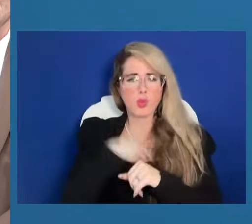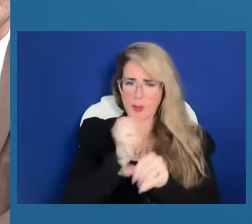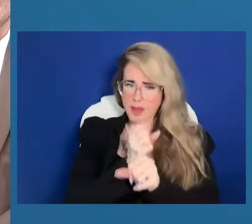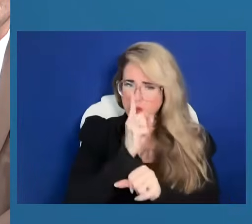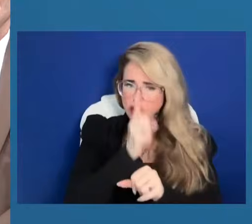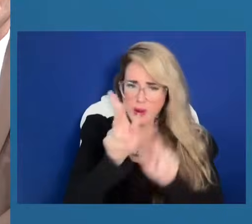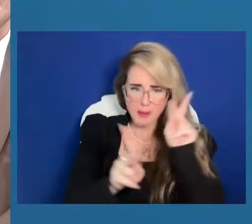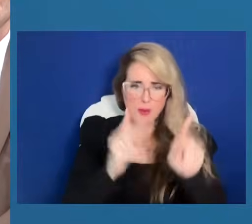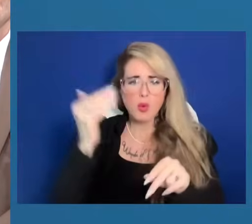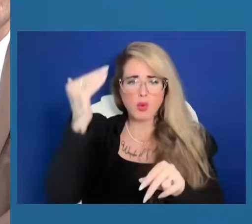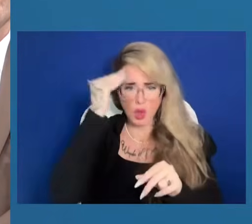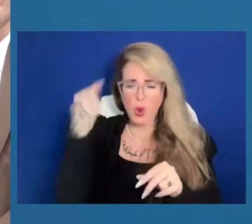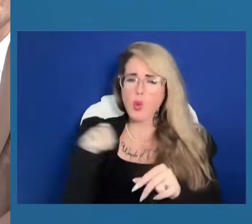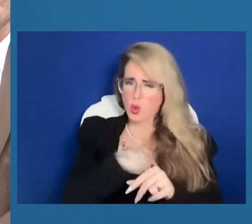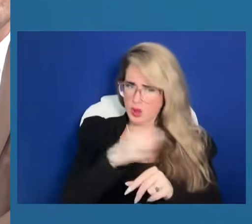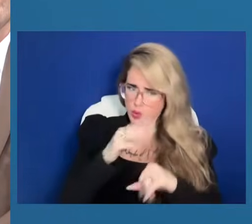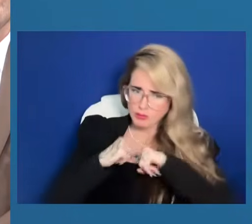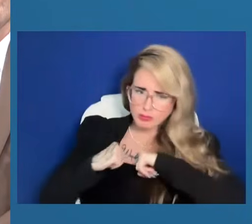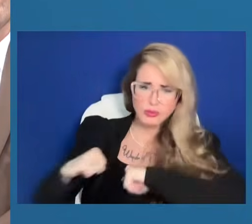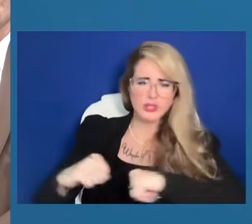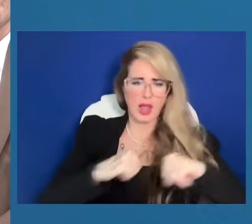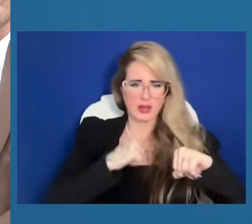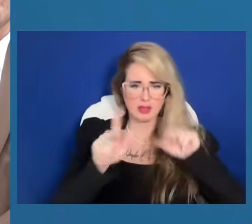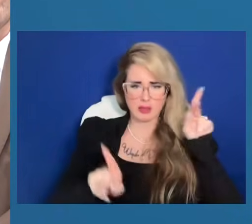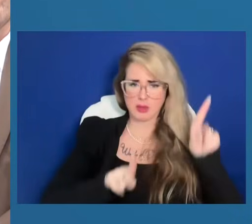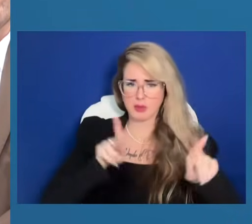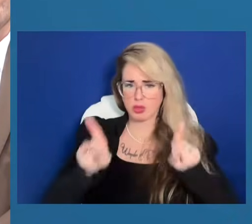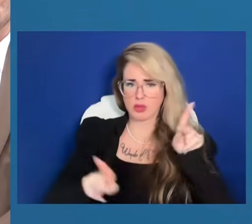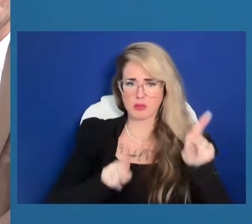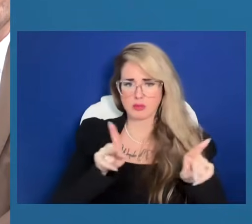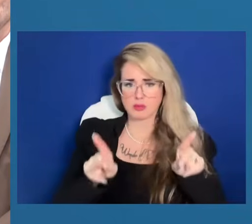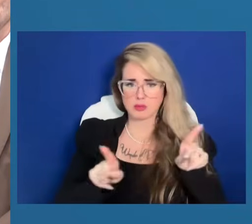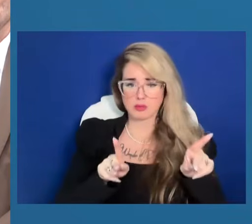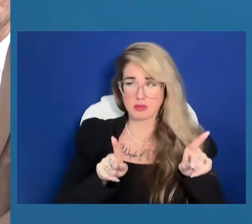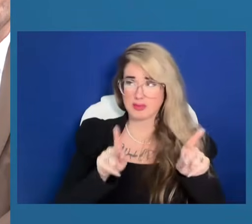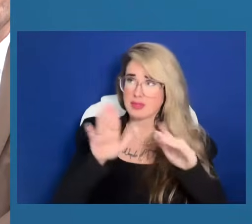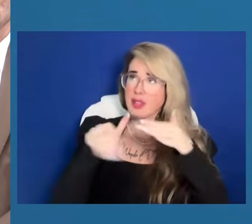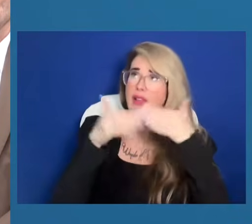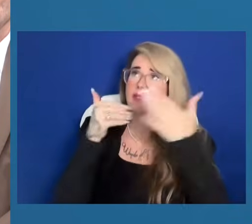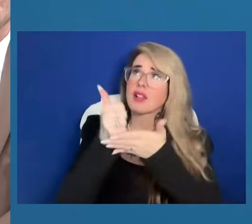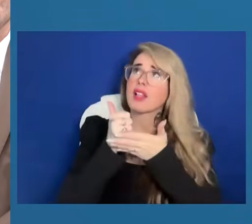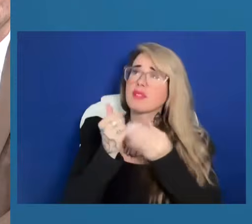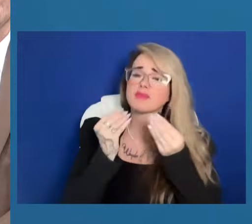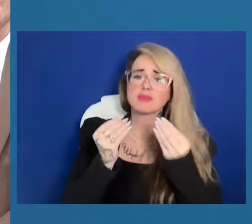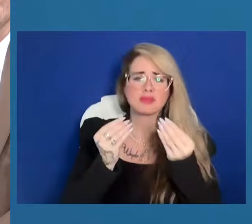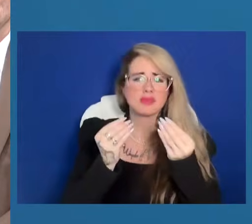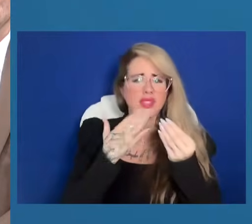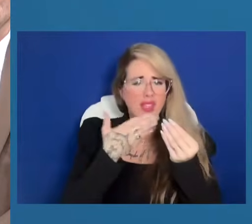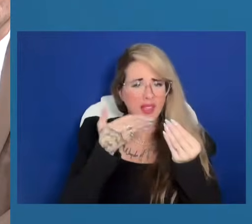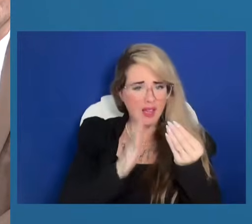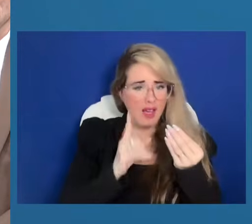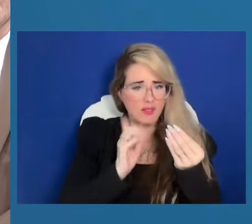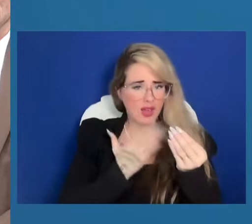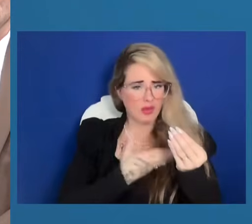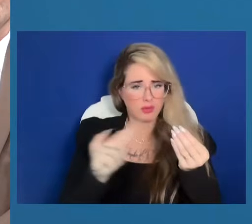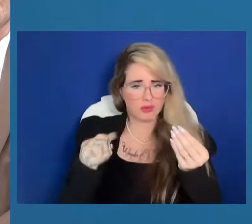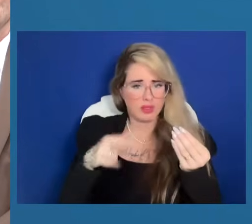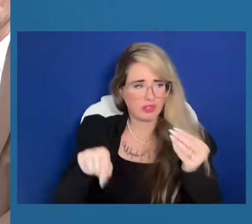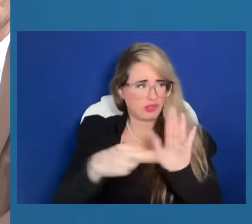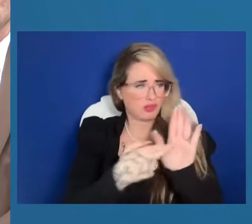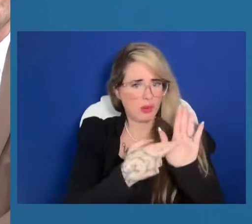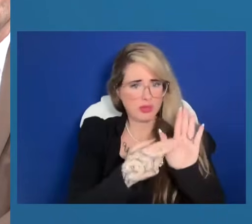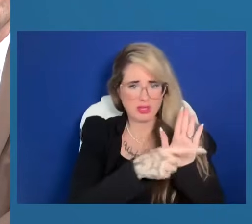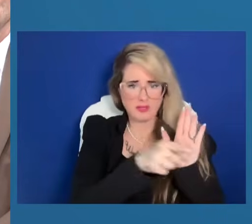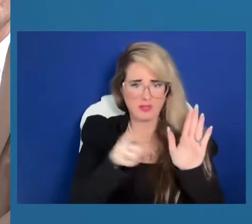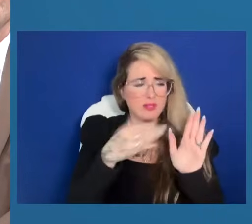know we will protect them. And heaven help us. Thank God for the clergy here. Thank you for your prayers.